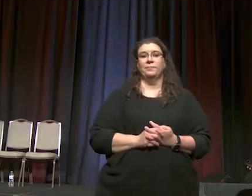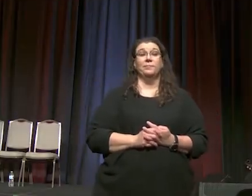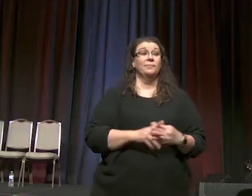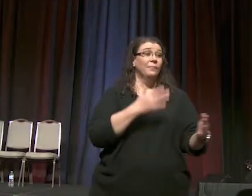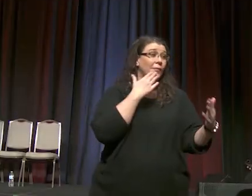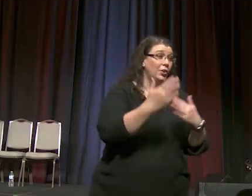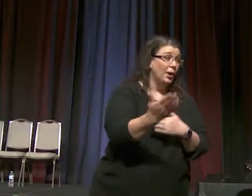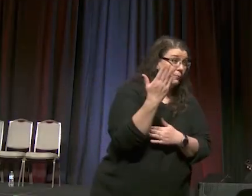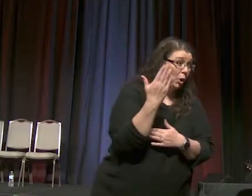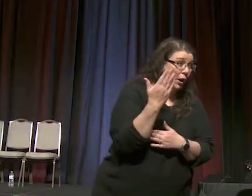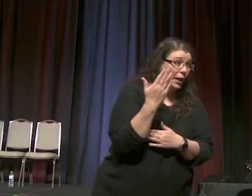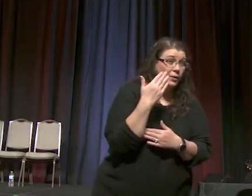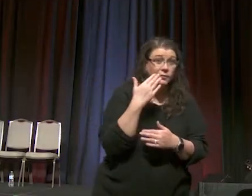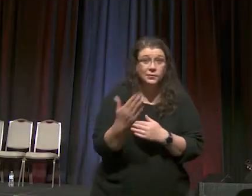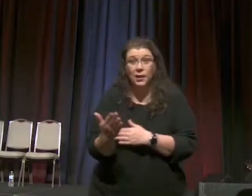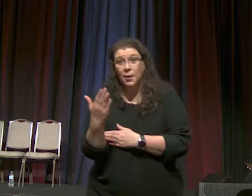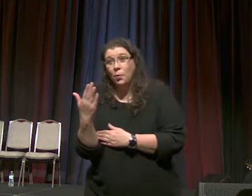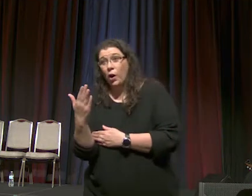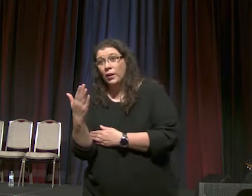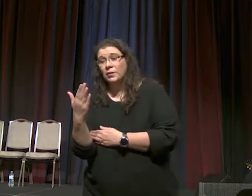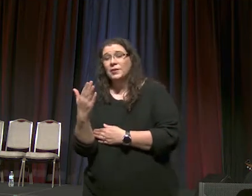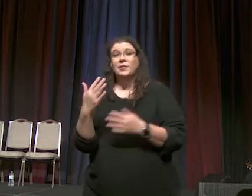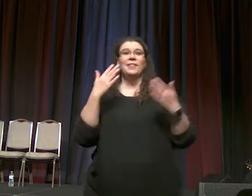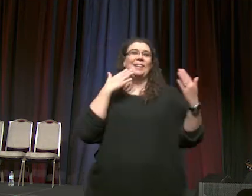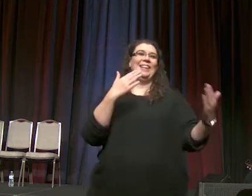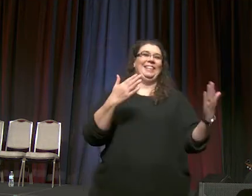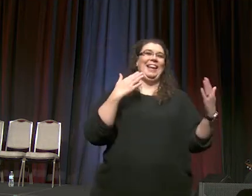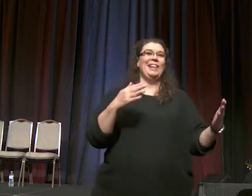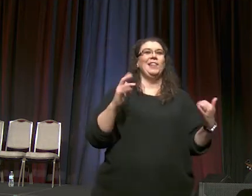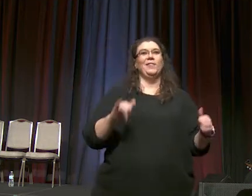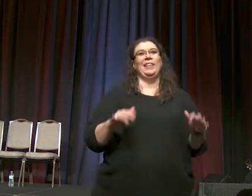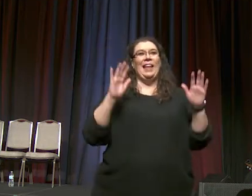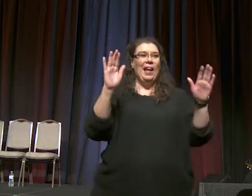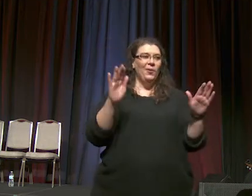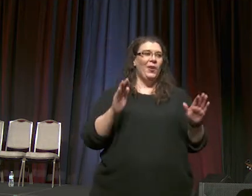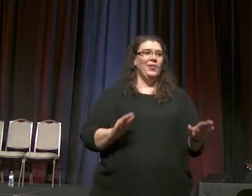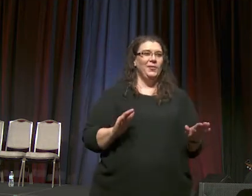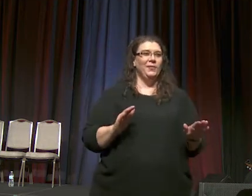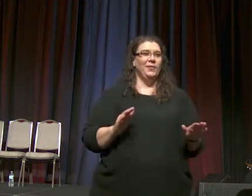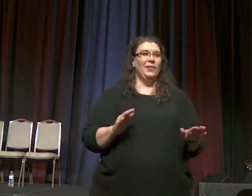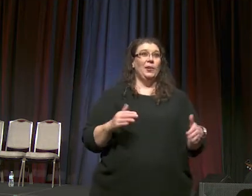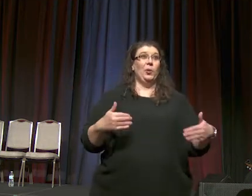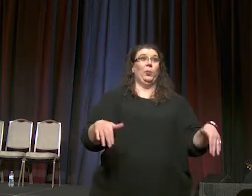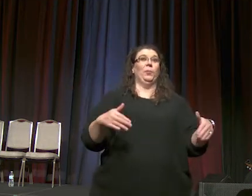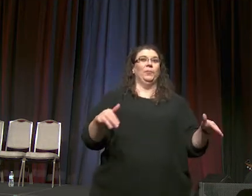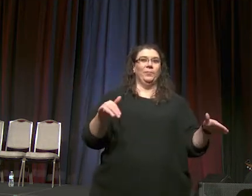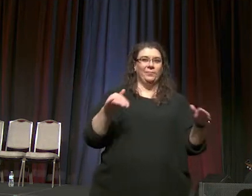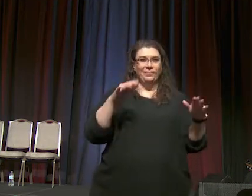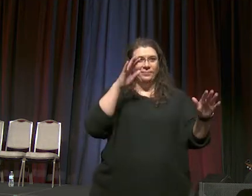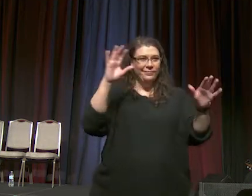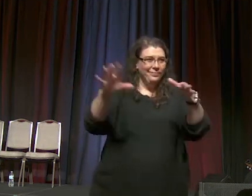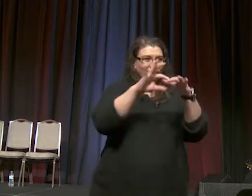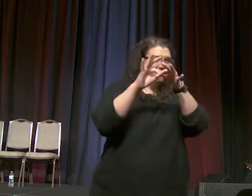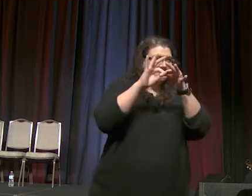Good morning, and thank you for that wonderful choral greeting.